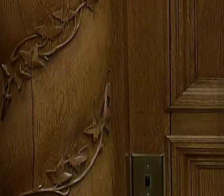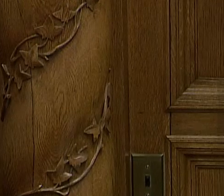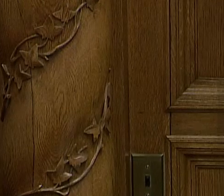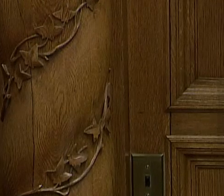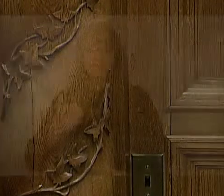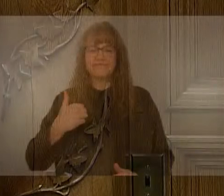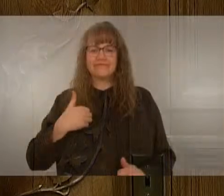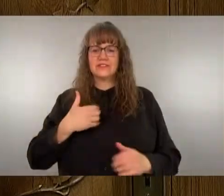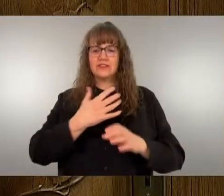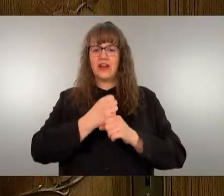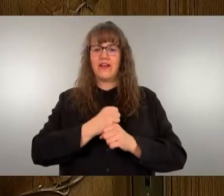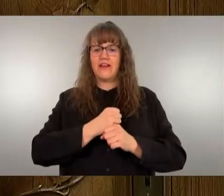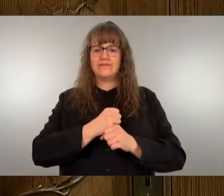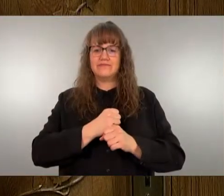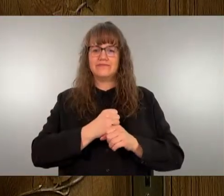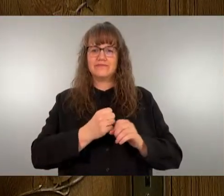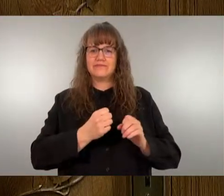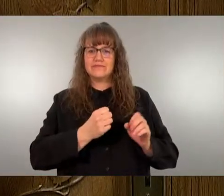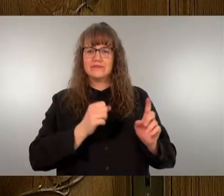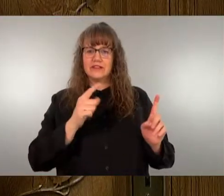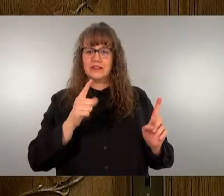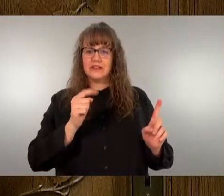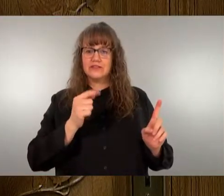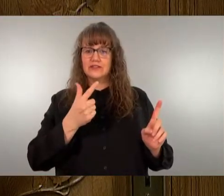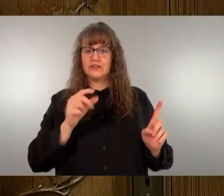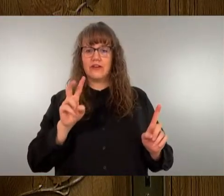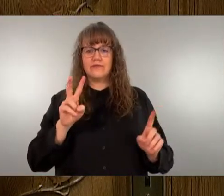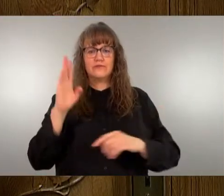speech. Madam Clerk.